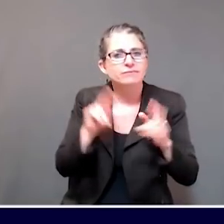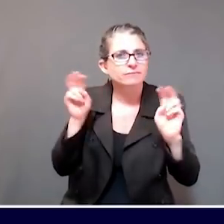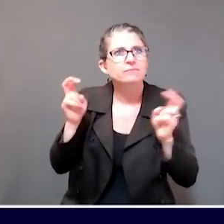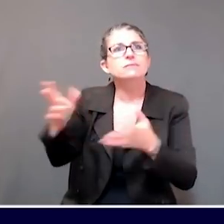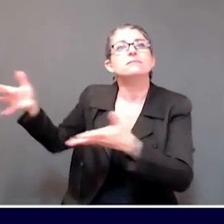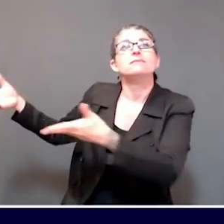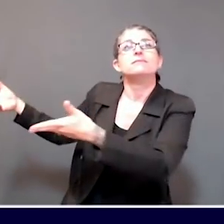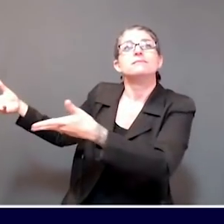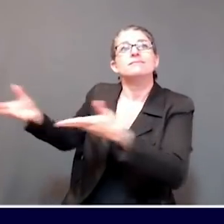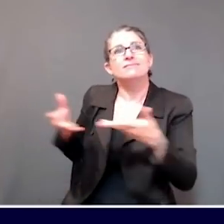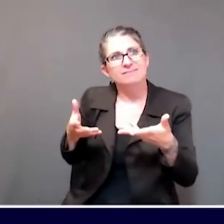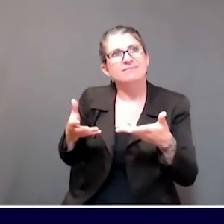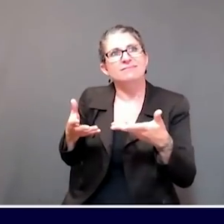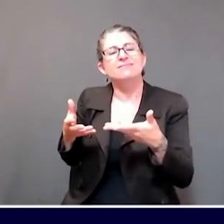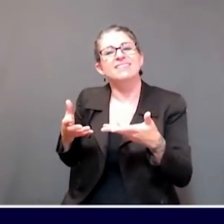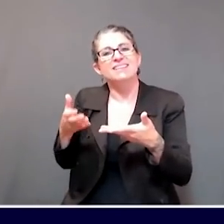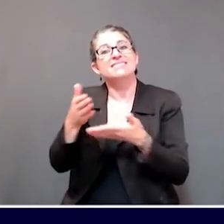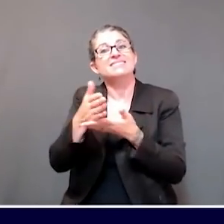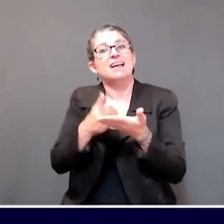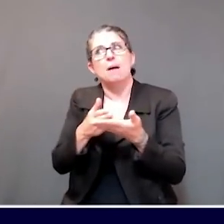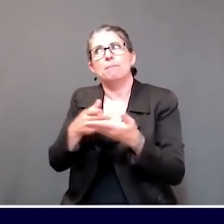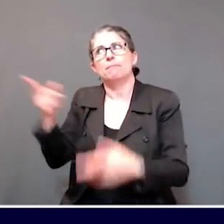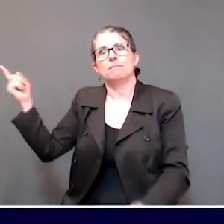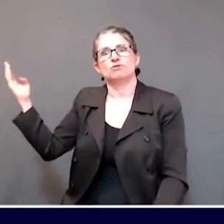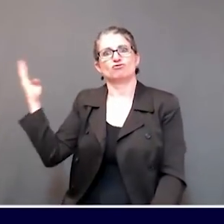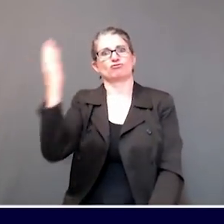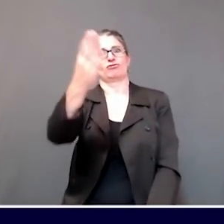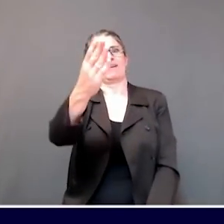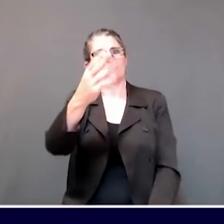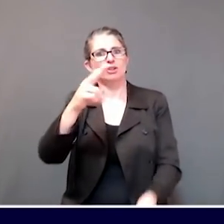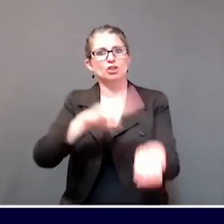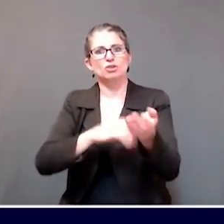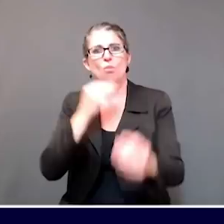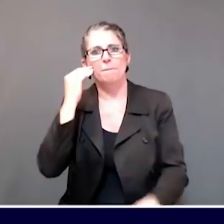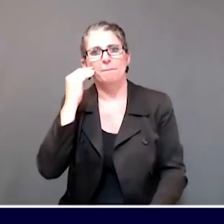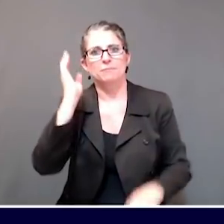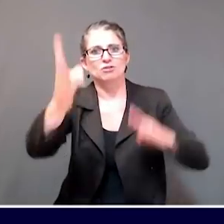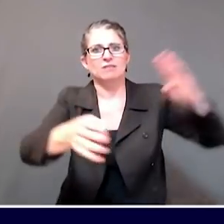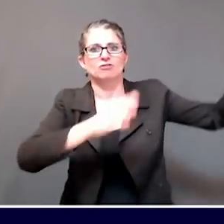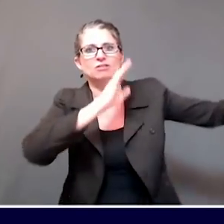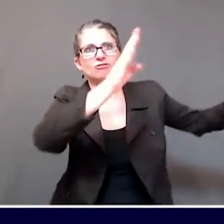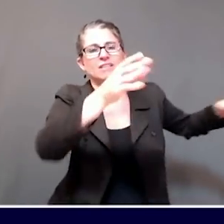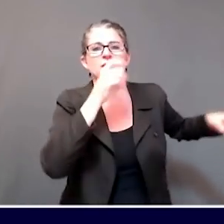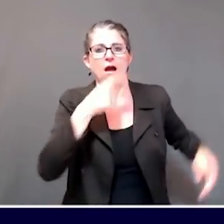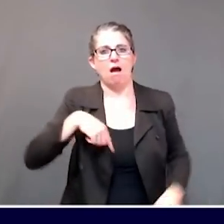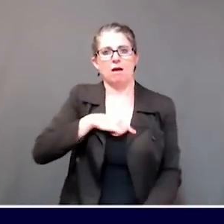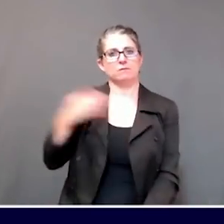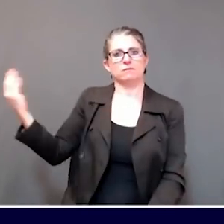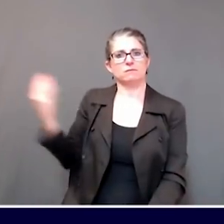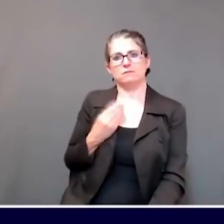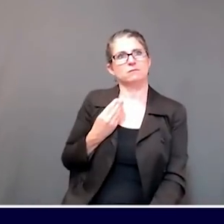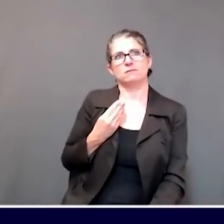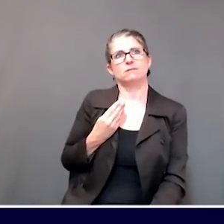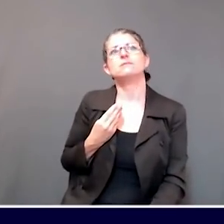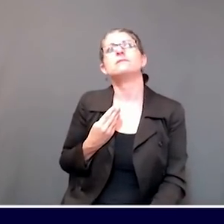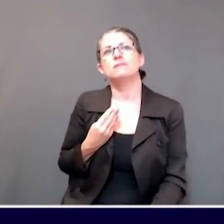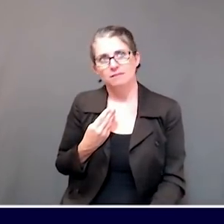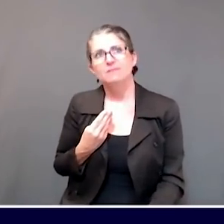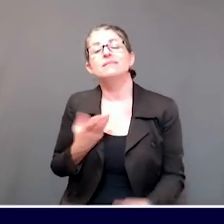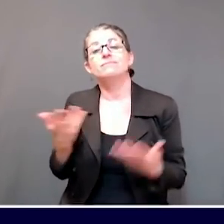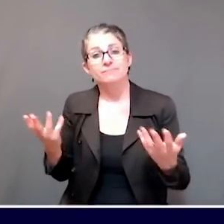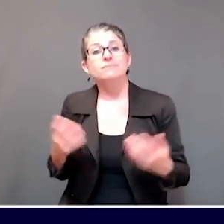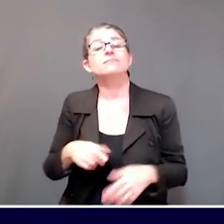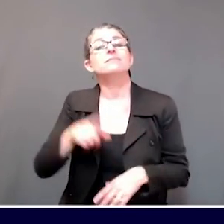that have been made to Maine nursing homes. Plus, the Department of Corrections for the last nearly 4 months has been manufacturing and